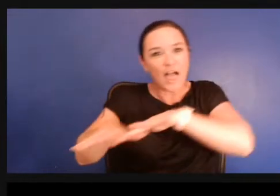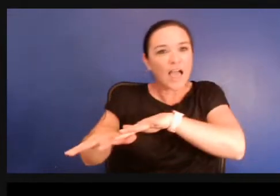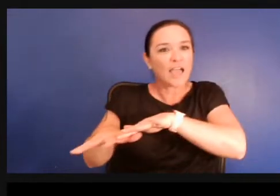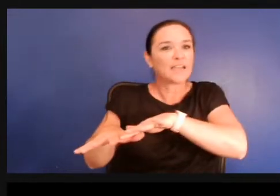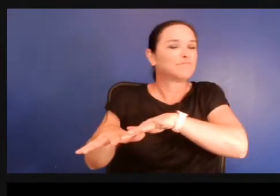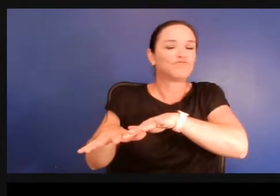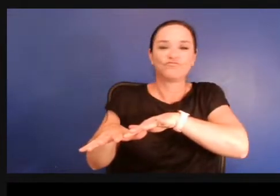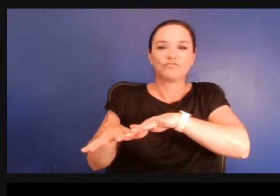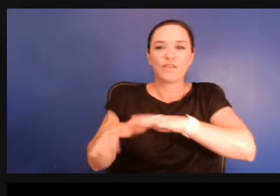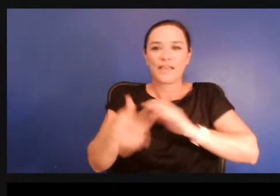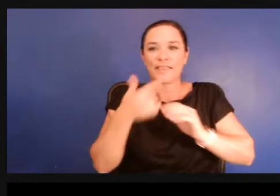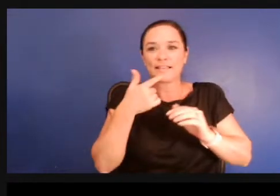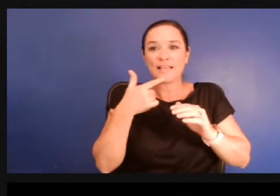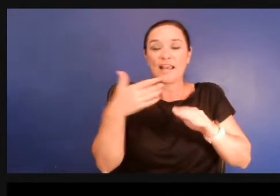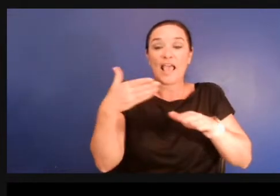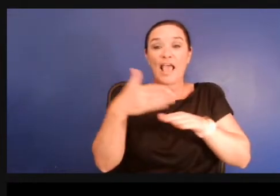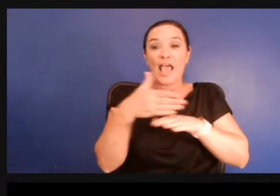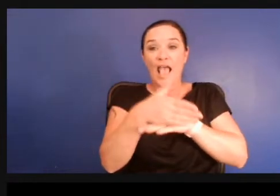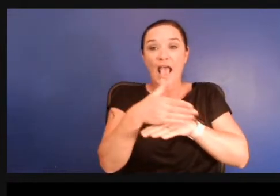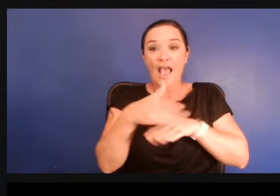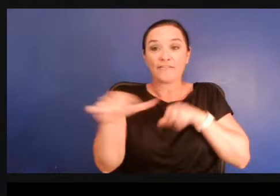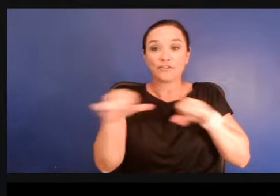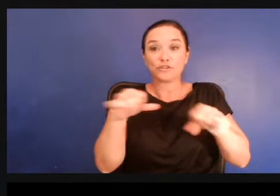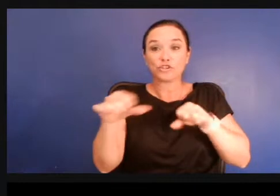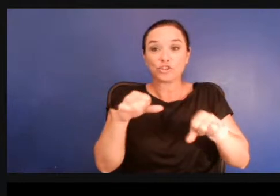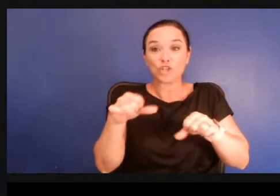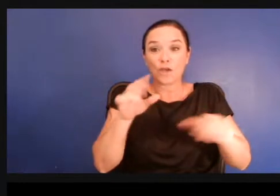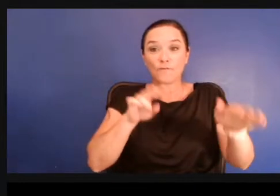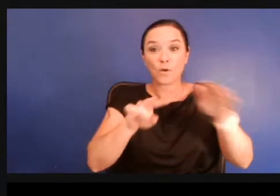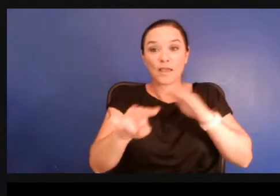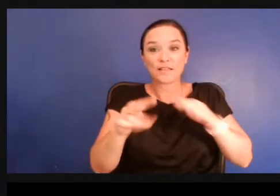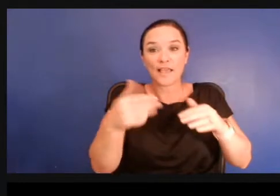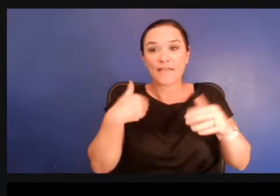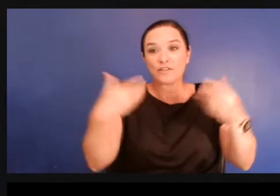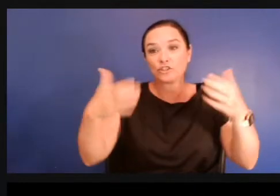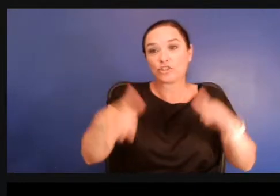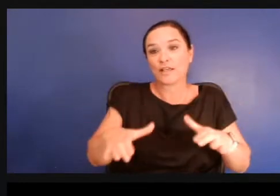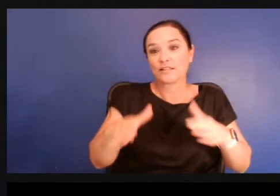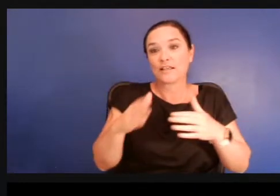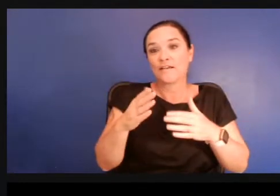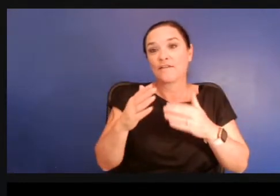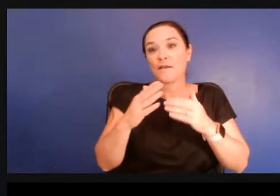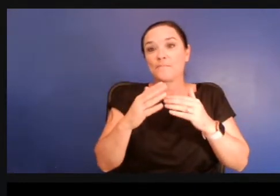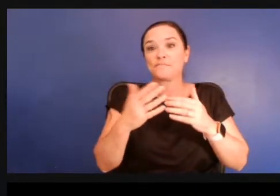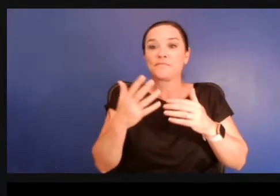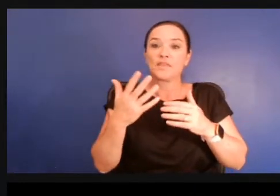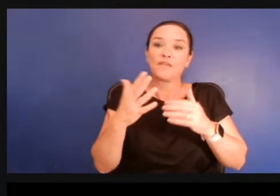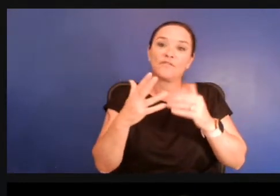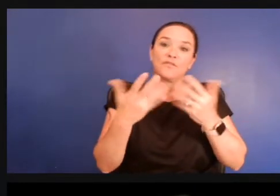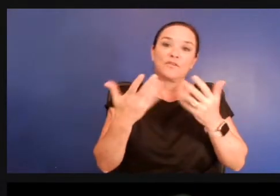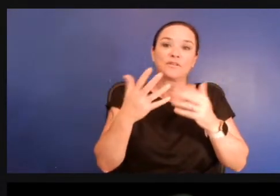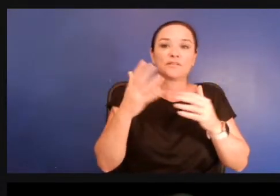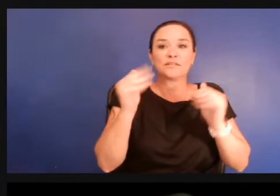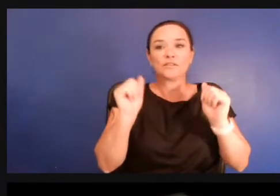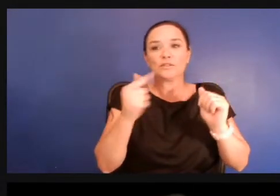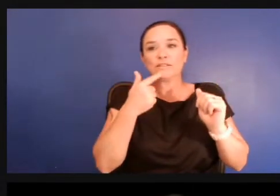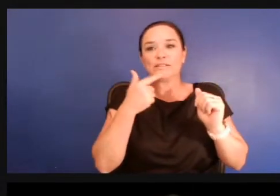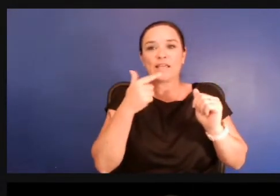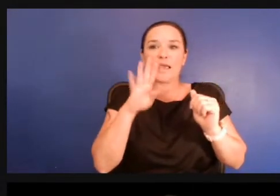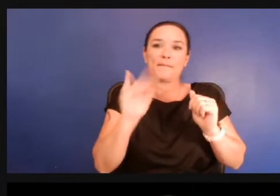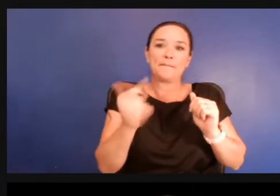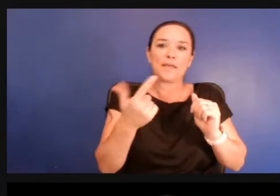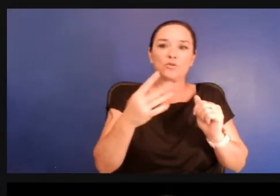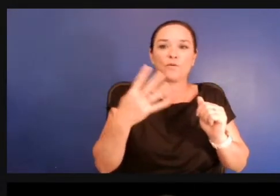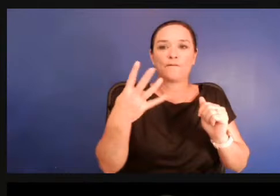did note aftershock forecast. We have a chance of at least one within the next week. Magnitude 4 was the one that